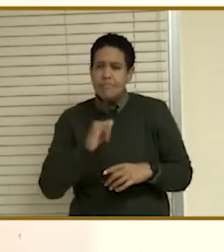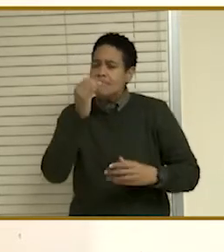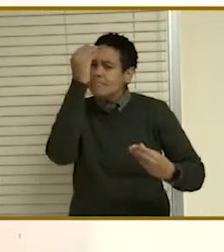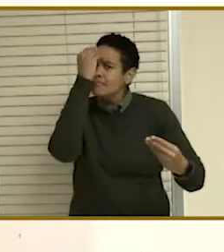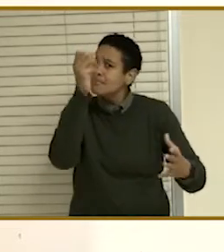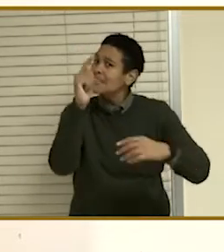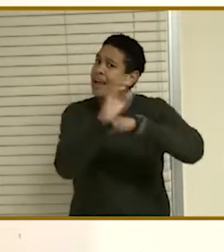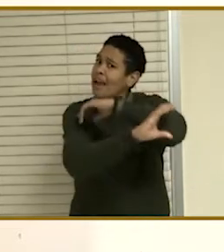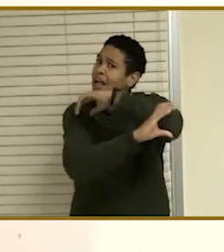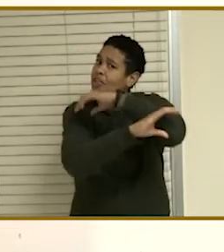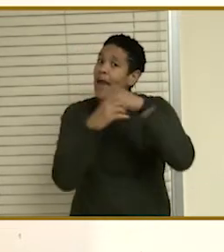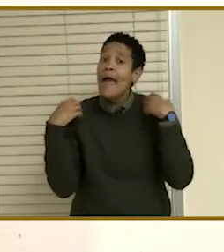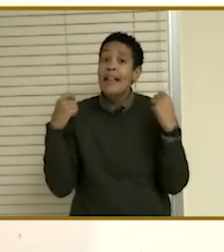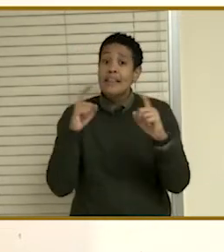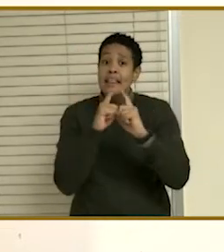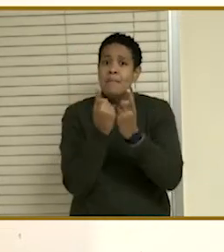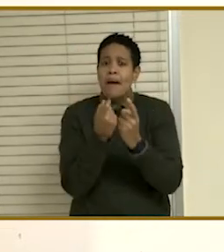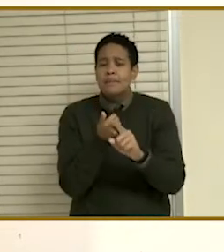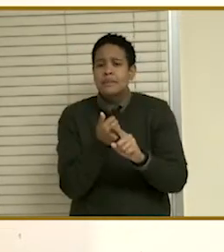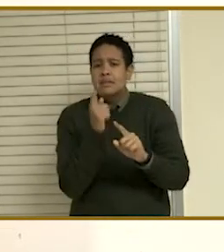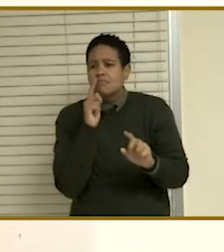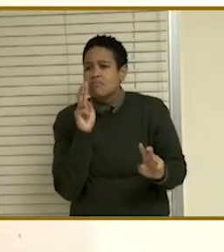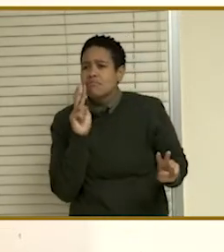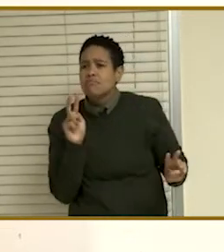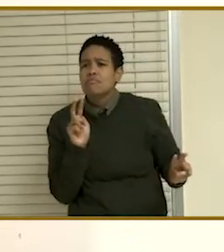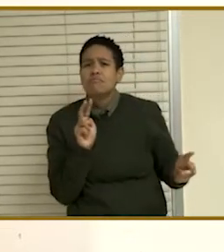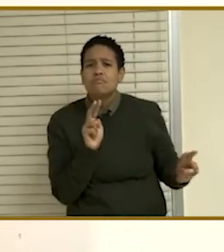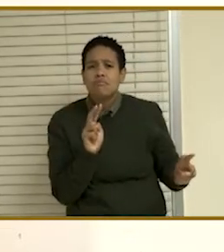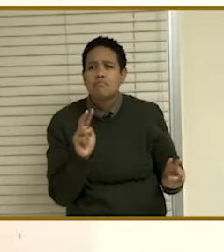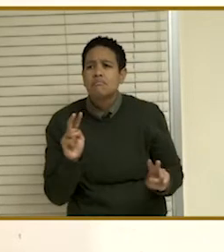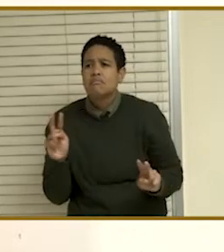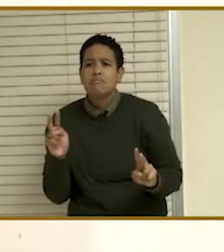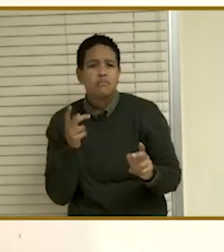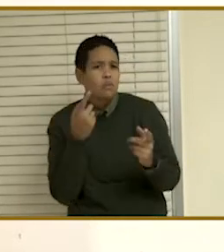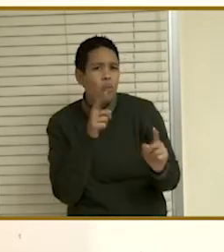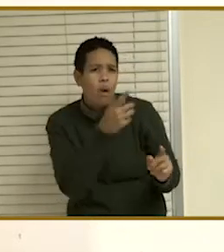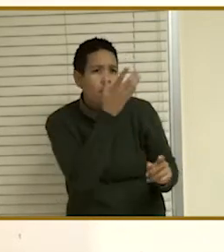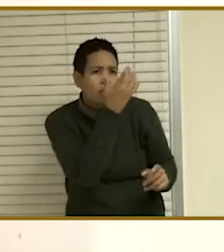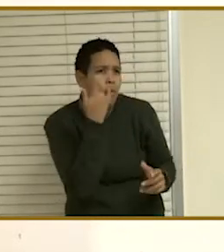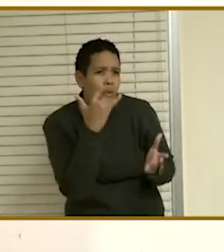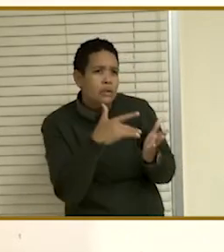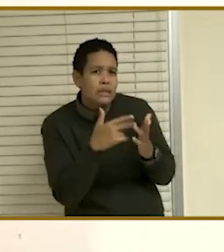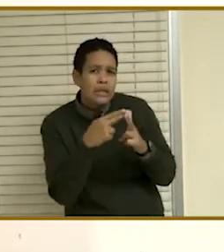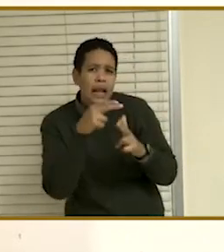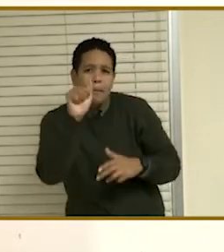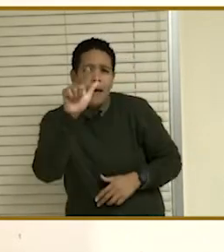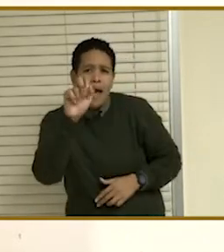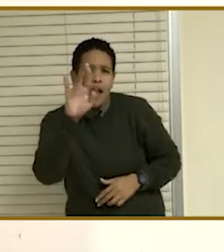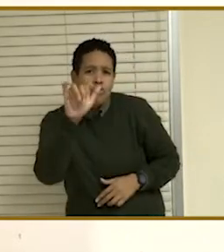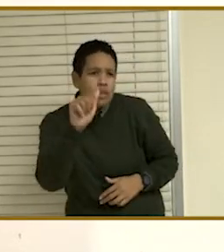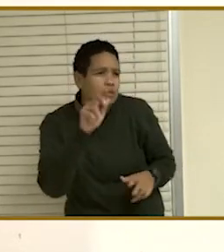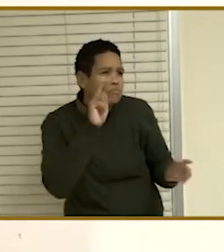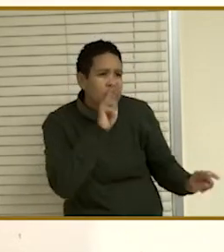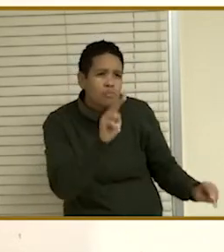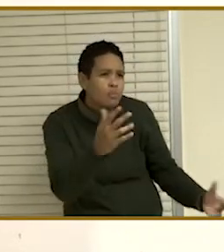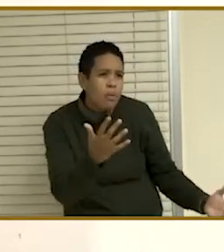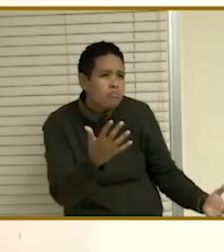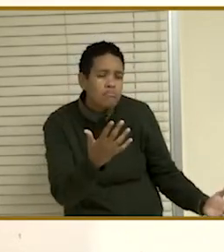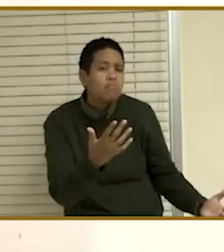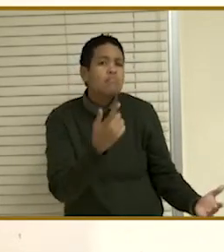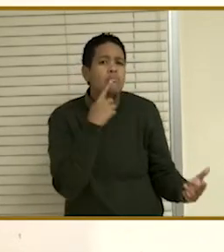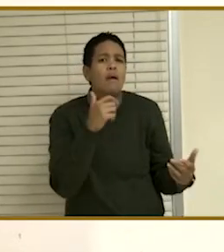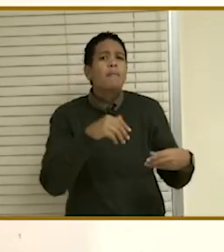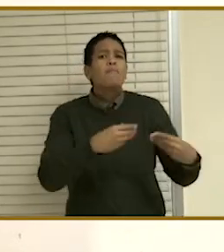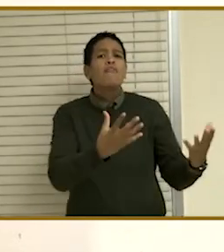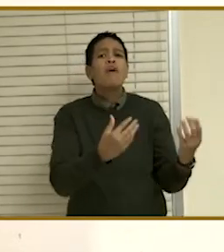that the St. Catherine Health Department is actively following the situation at Alarica and are being provided with the additional support personnel to